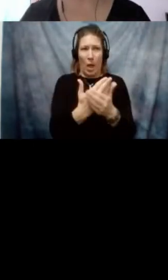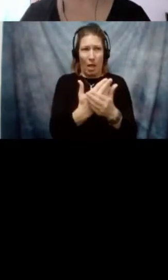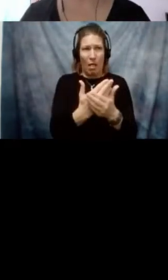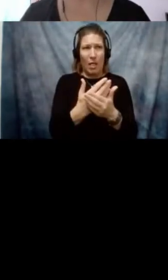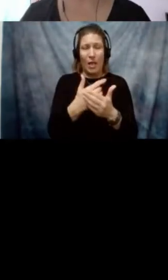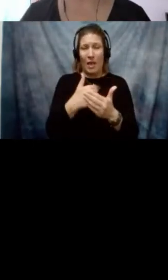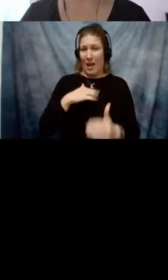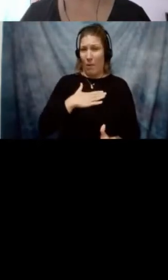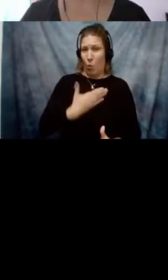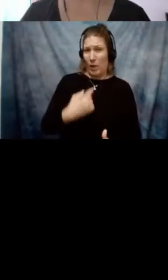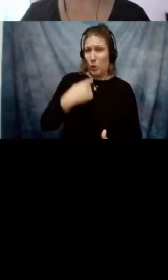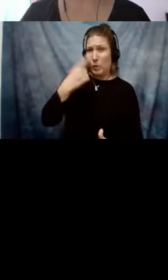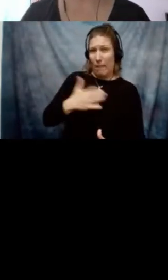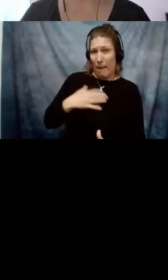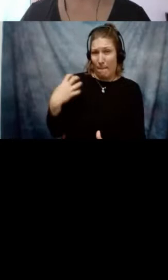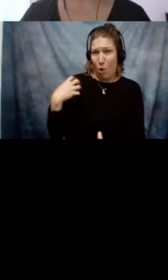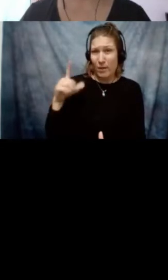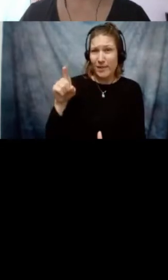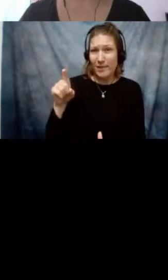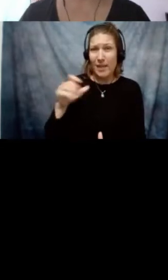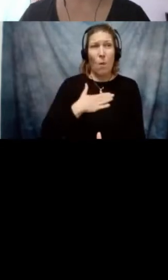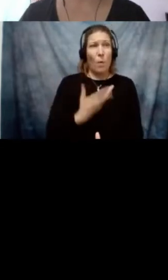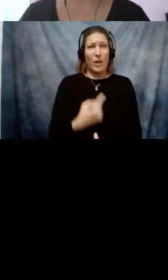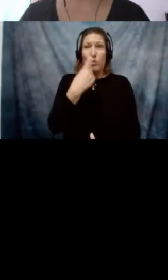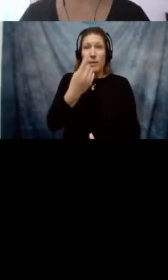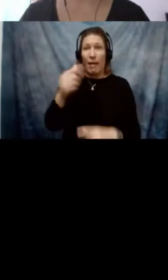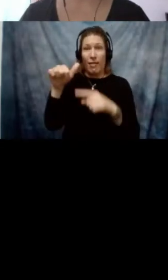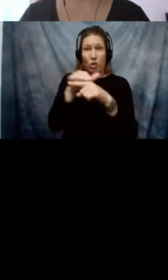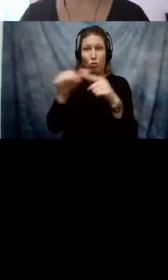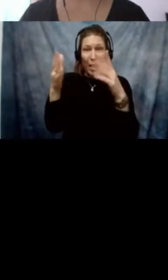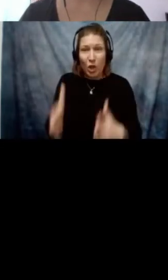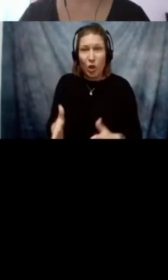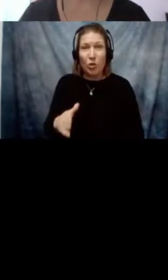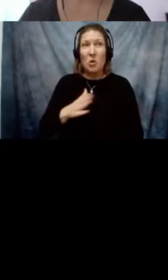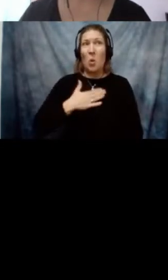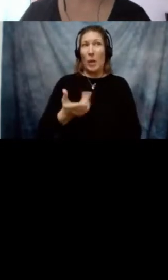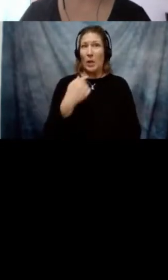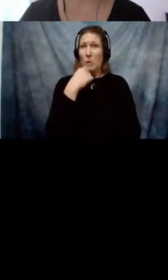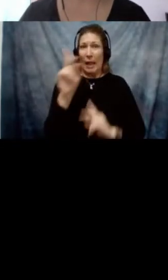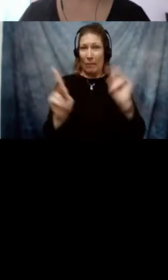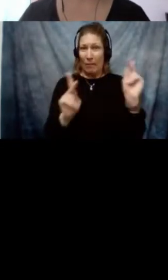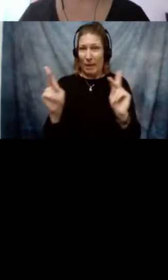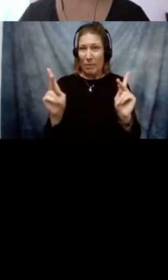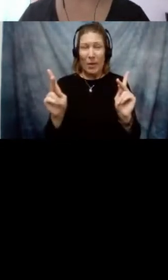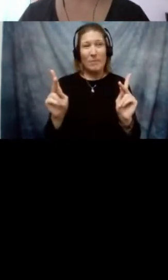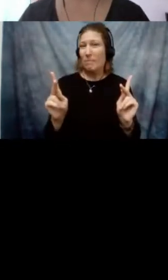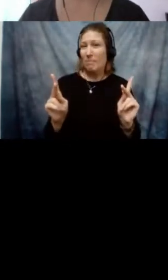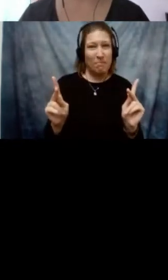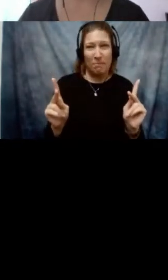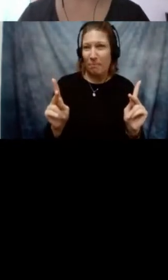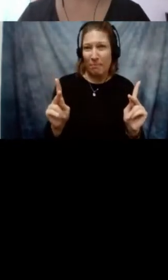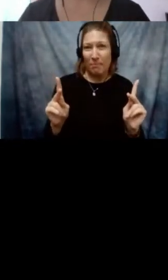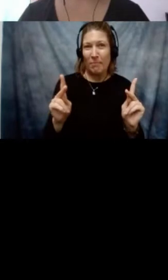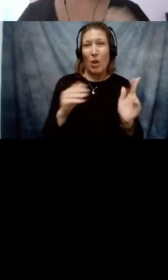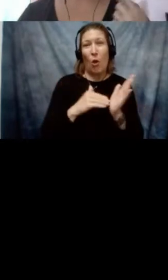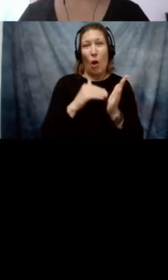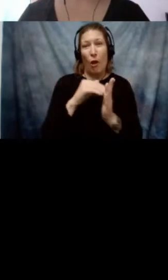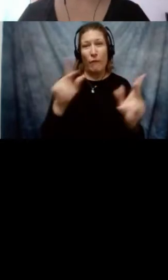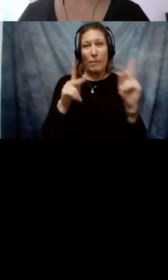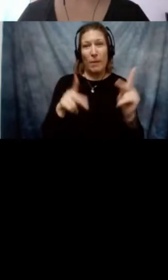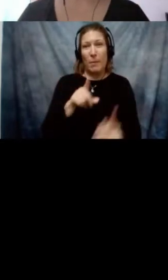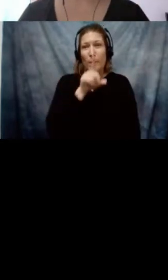your employer or to your trainer for that matter? Not very many people will. But as trainers,